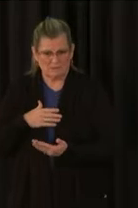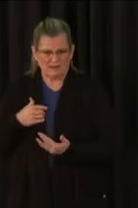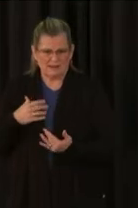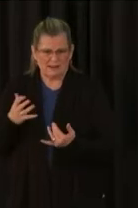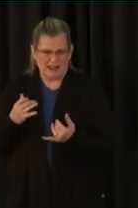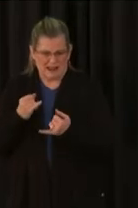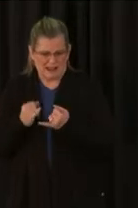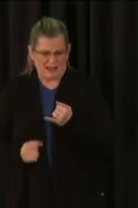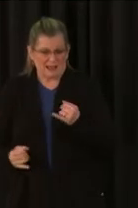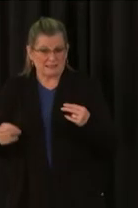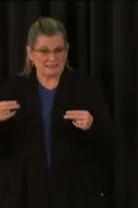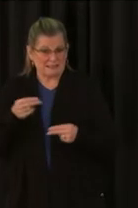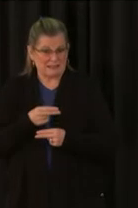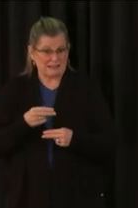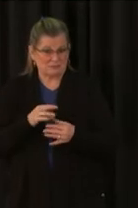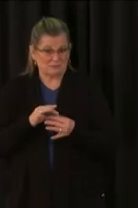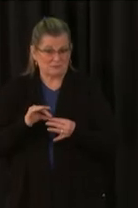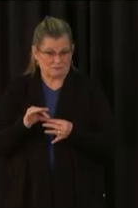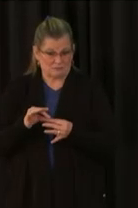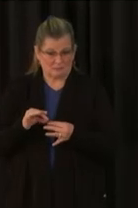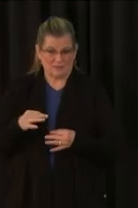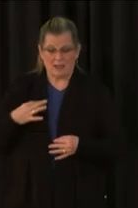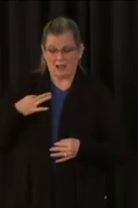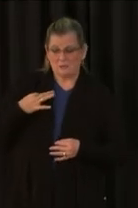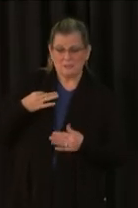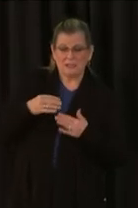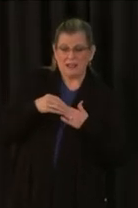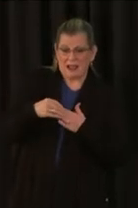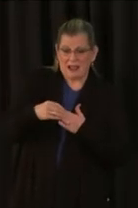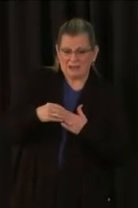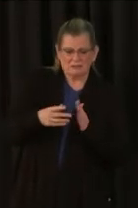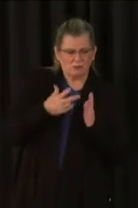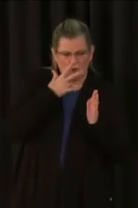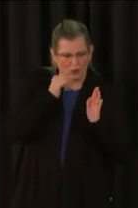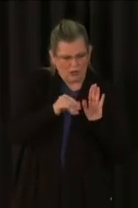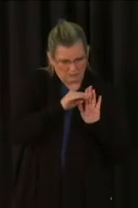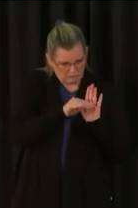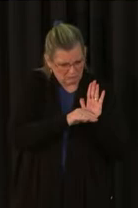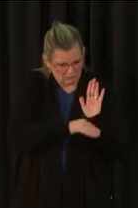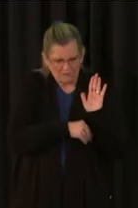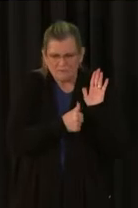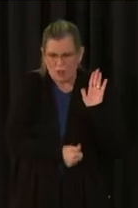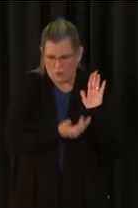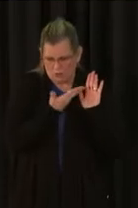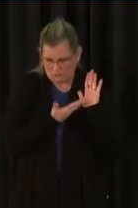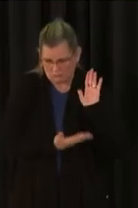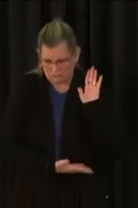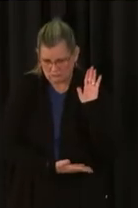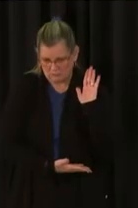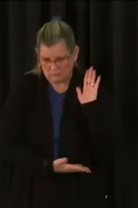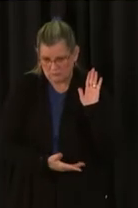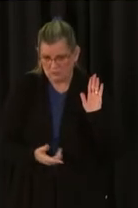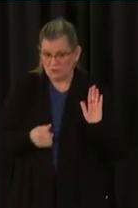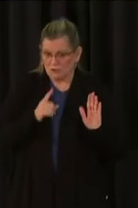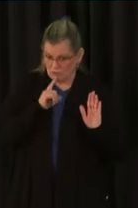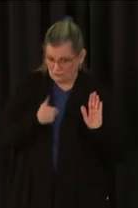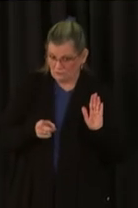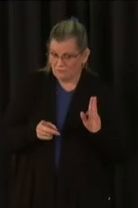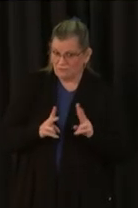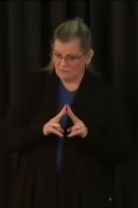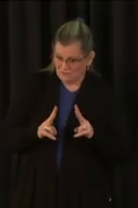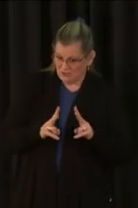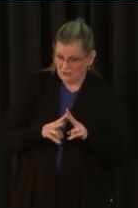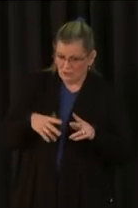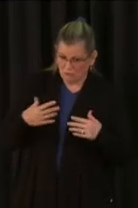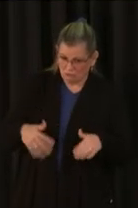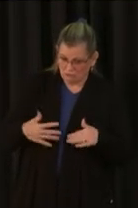last slide, which is application guidance. As you've seen with all of our applications, we do have we spend a lot of time putting together a very robust